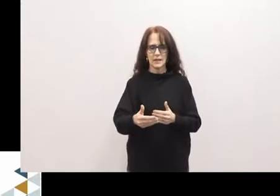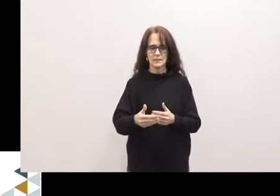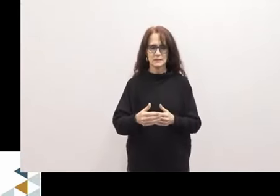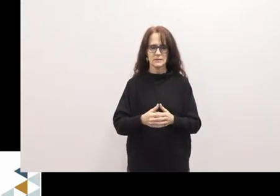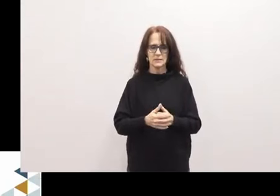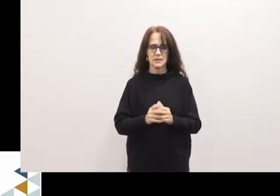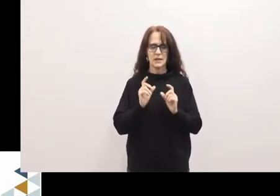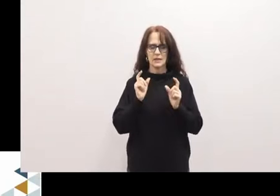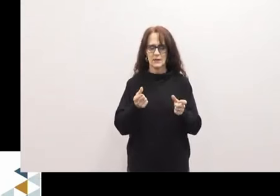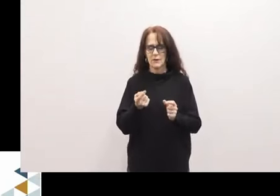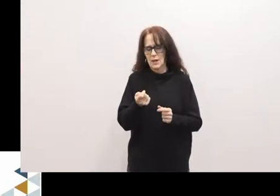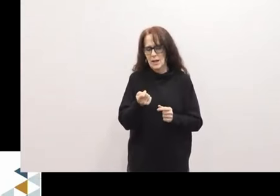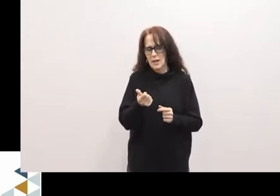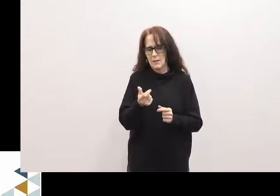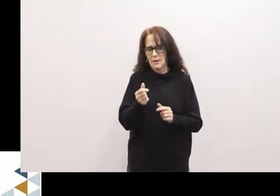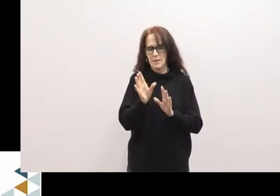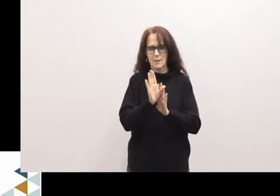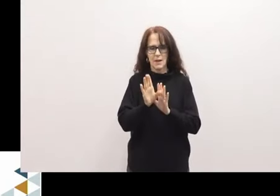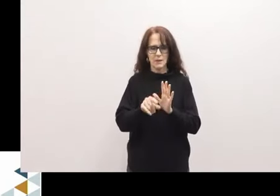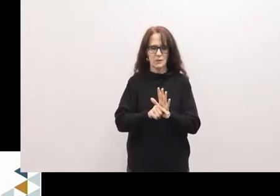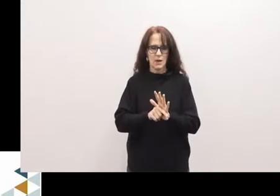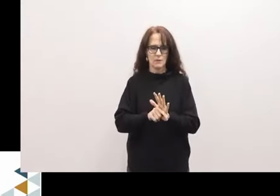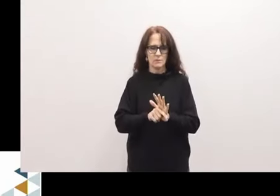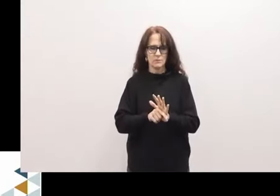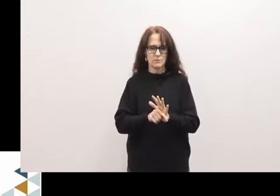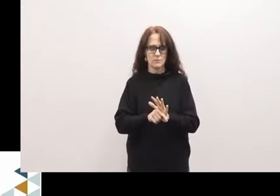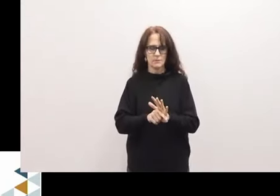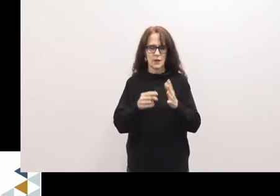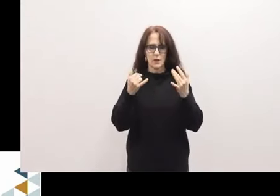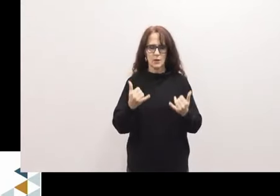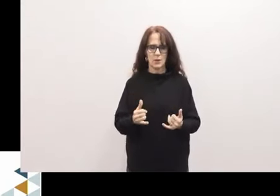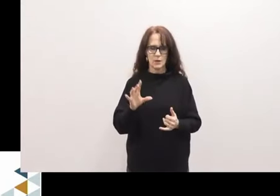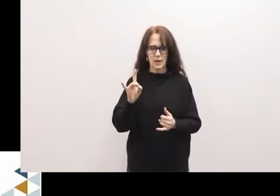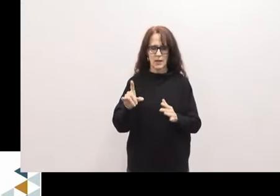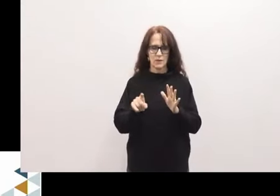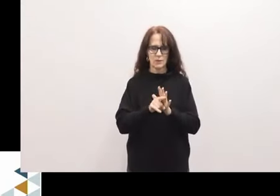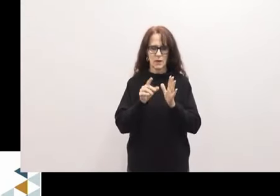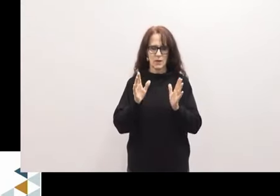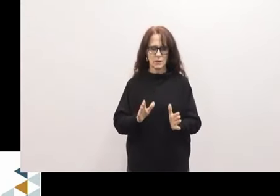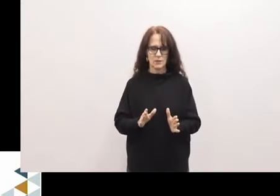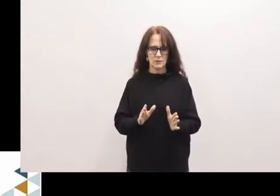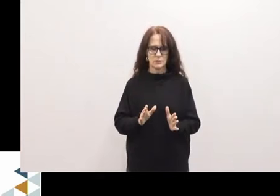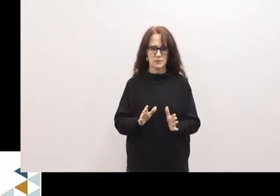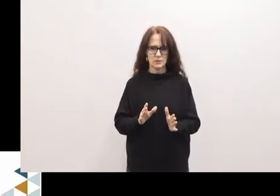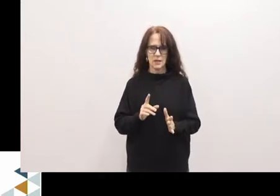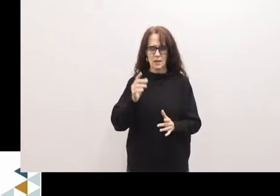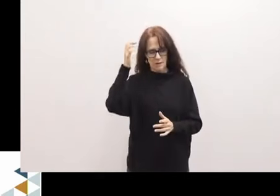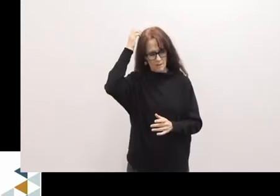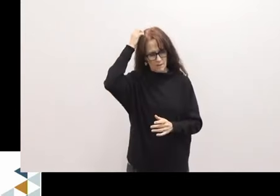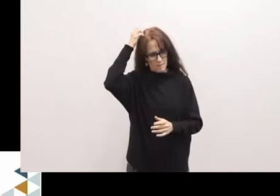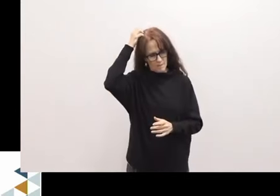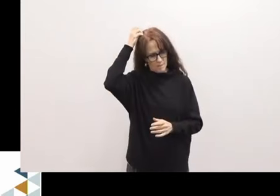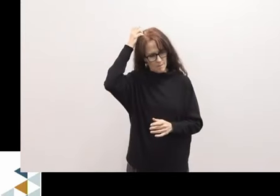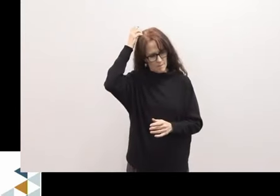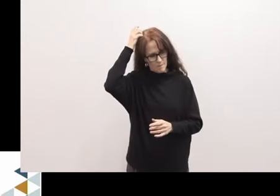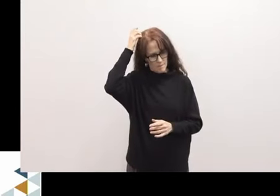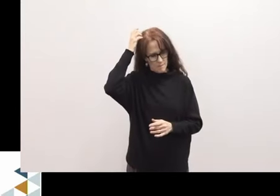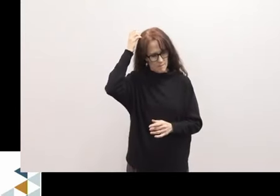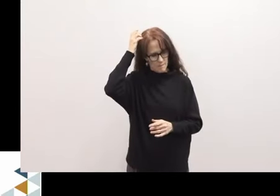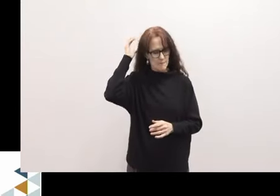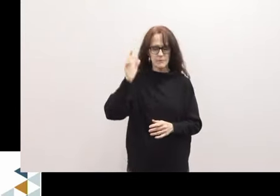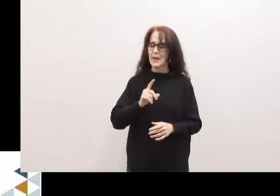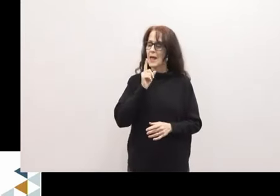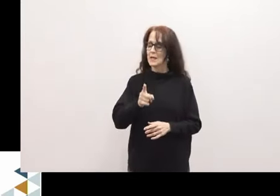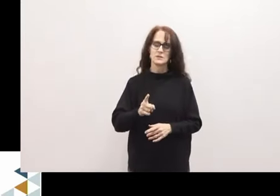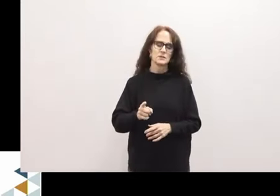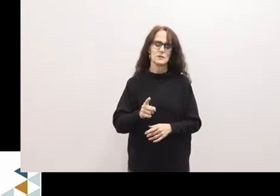you a little bit of that background. So our current eighth graders were actually, and this is part of that data story where